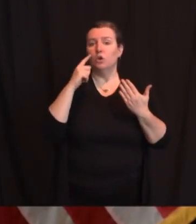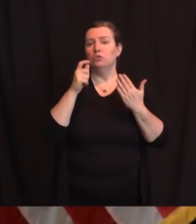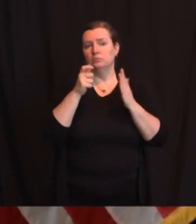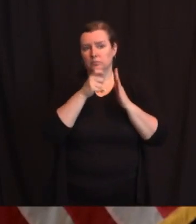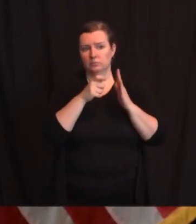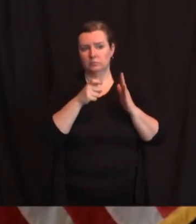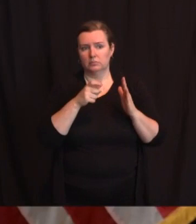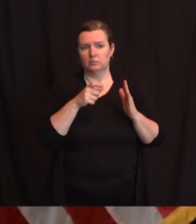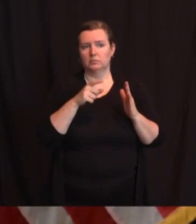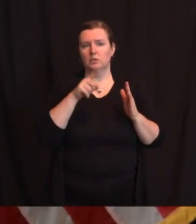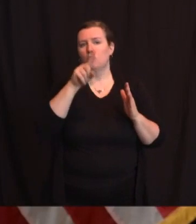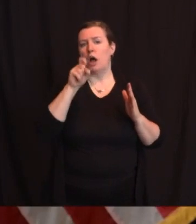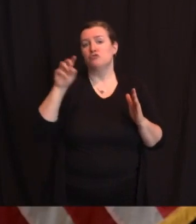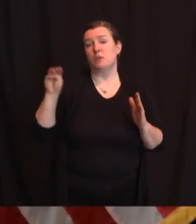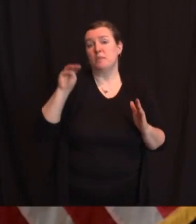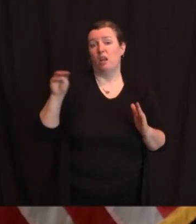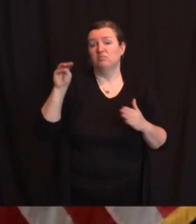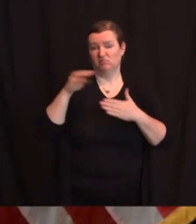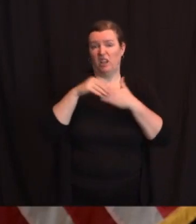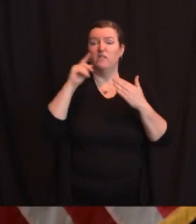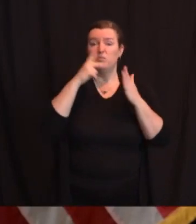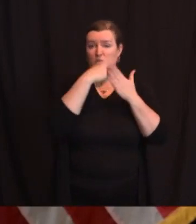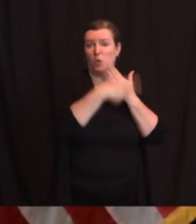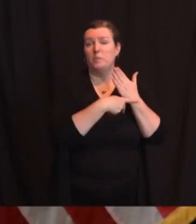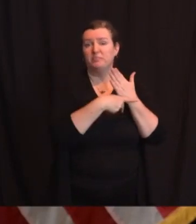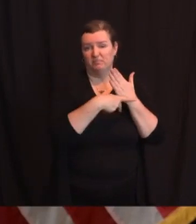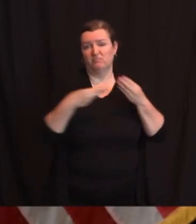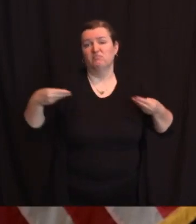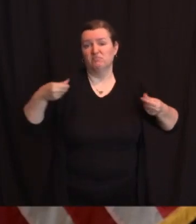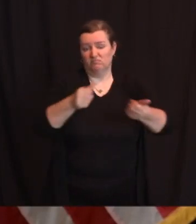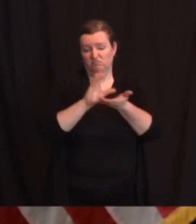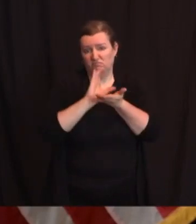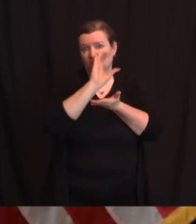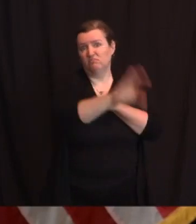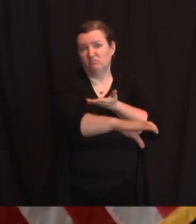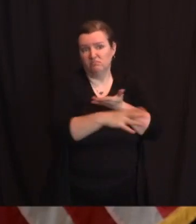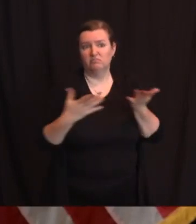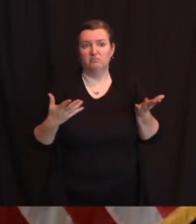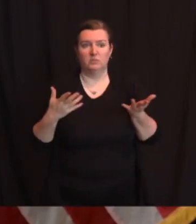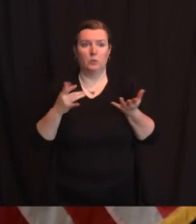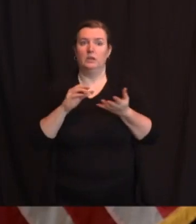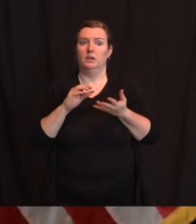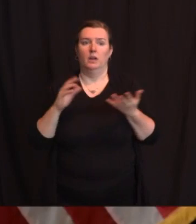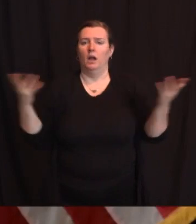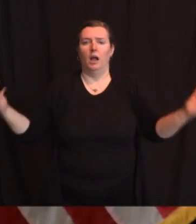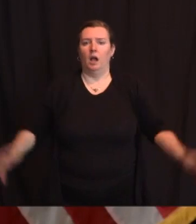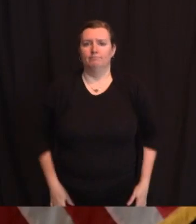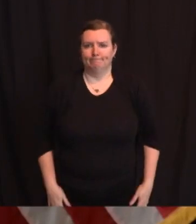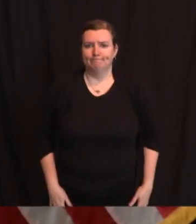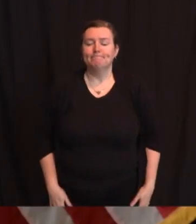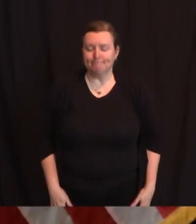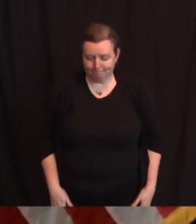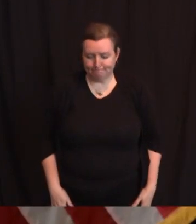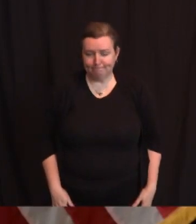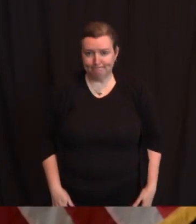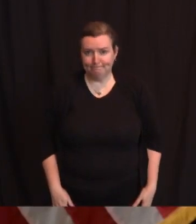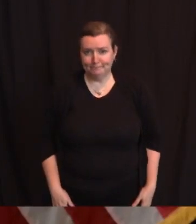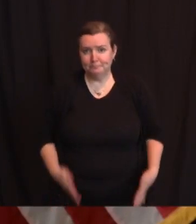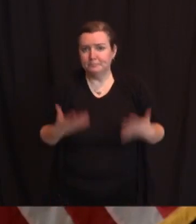a specific number for you, but hundreds of millions of dollars. And that's probably hundreds of millions of dollars,